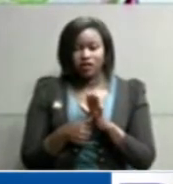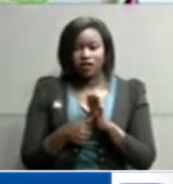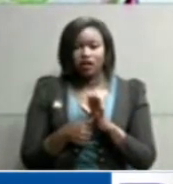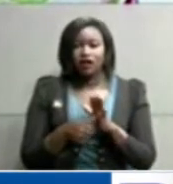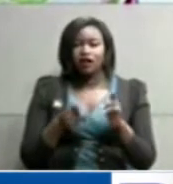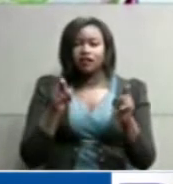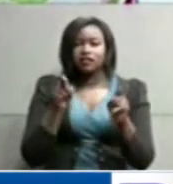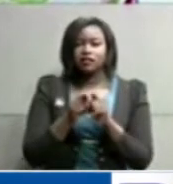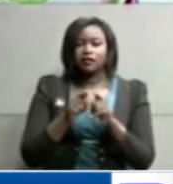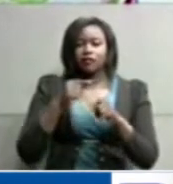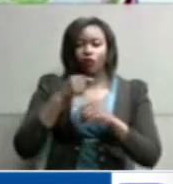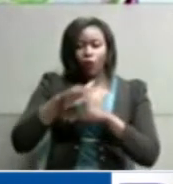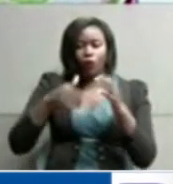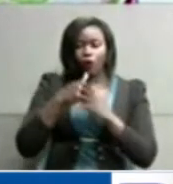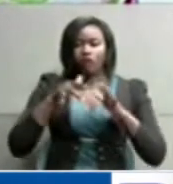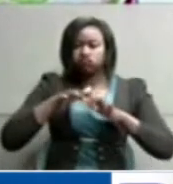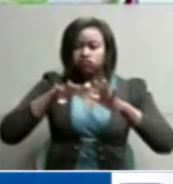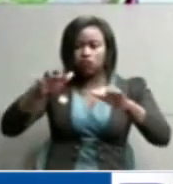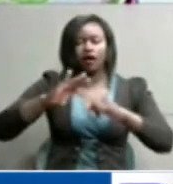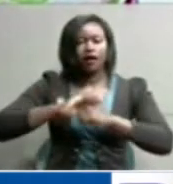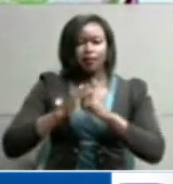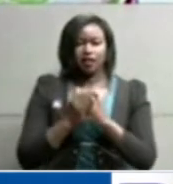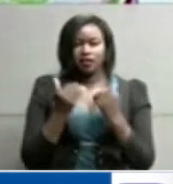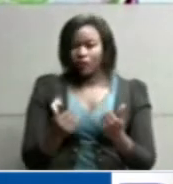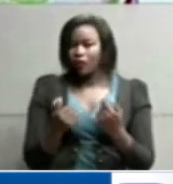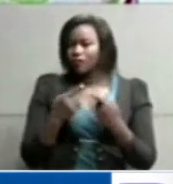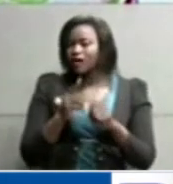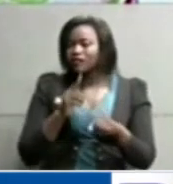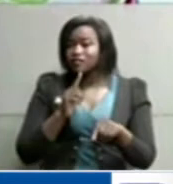and the broadcast which I was making. Now, when we got out,